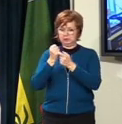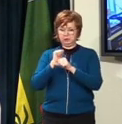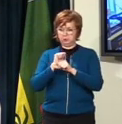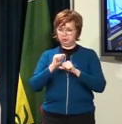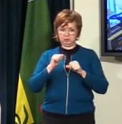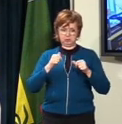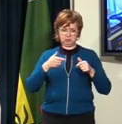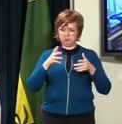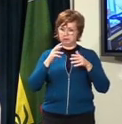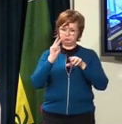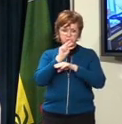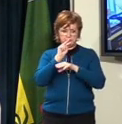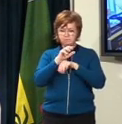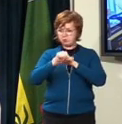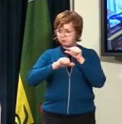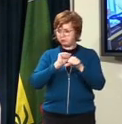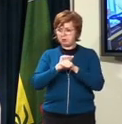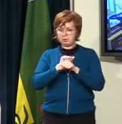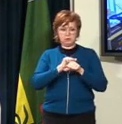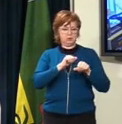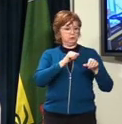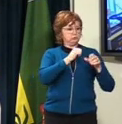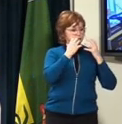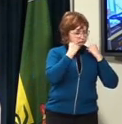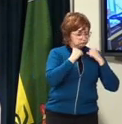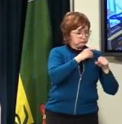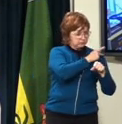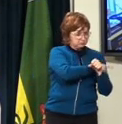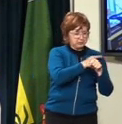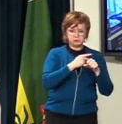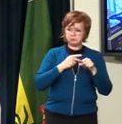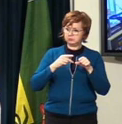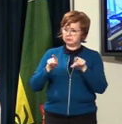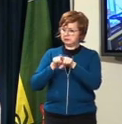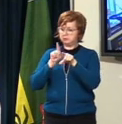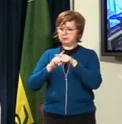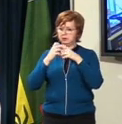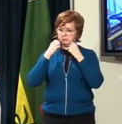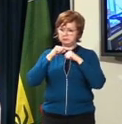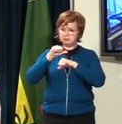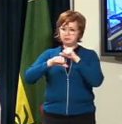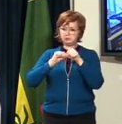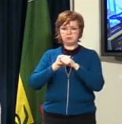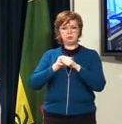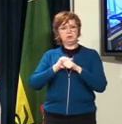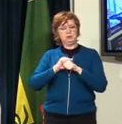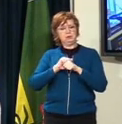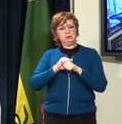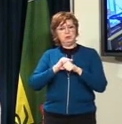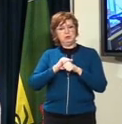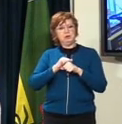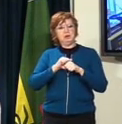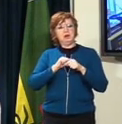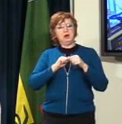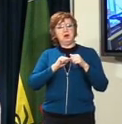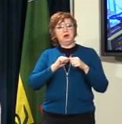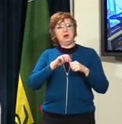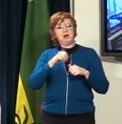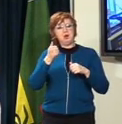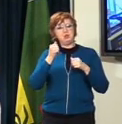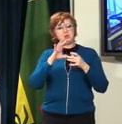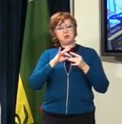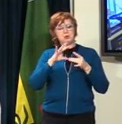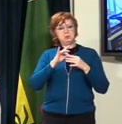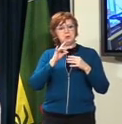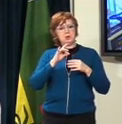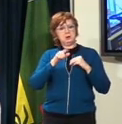sure that we look out for one another while we're looking out for and taking care of our patients and their families. The other thing I just wanted to say that goes along with this